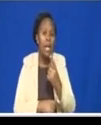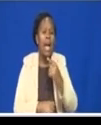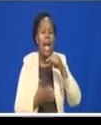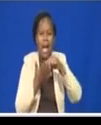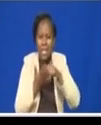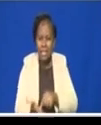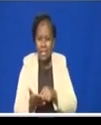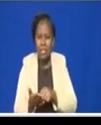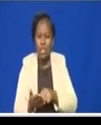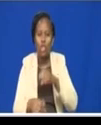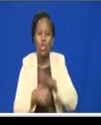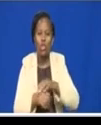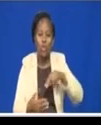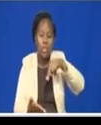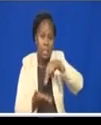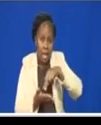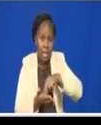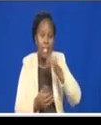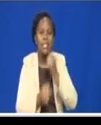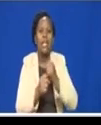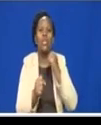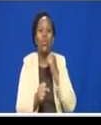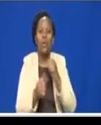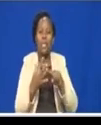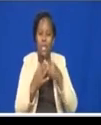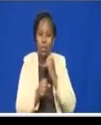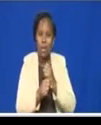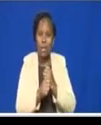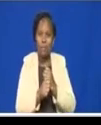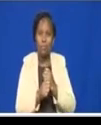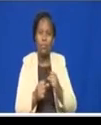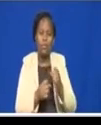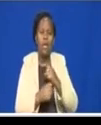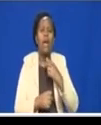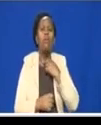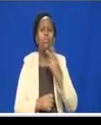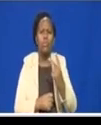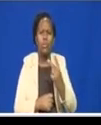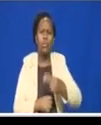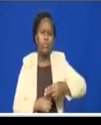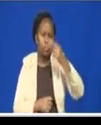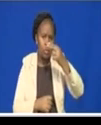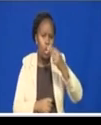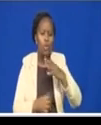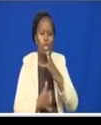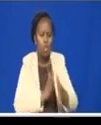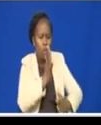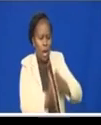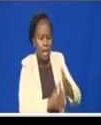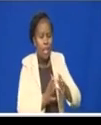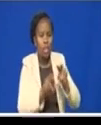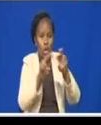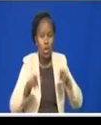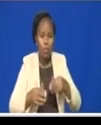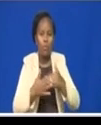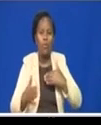insist that you get up right now and get to work. Tayo raised her voice. We need to arrange this room before we